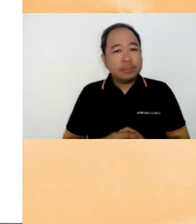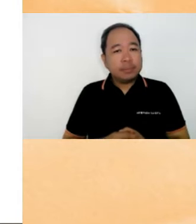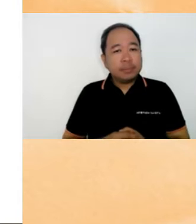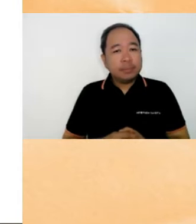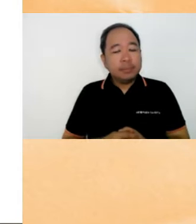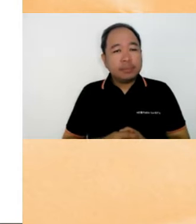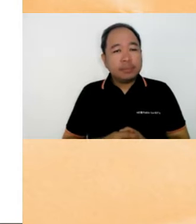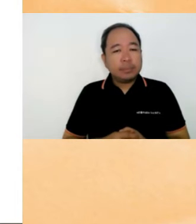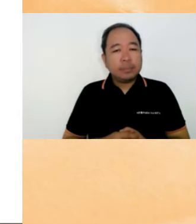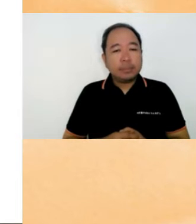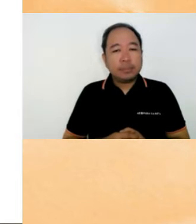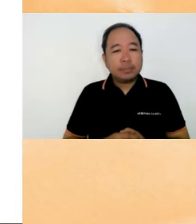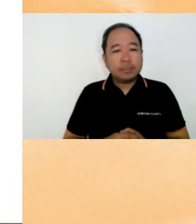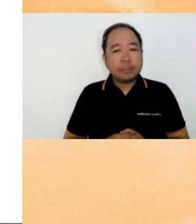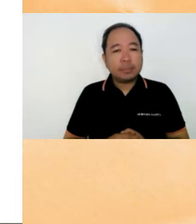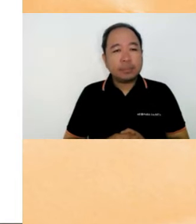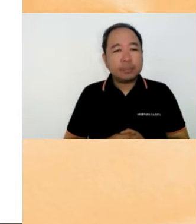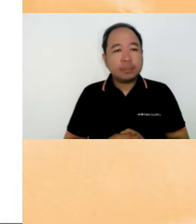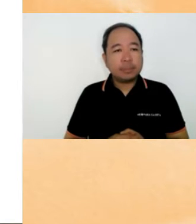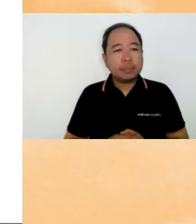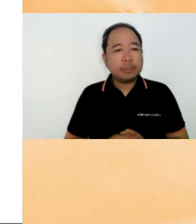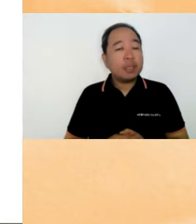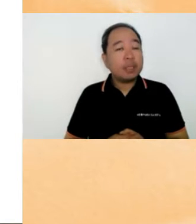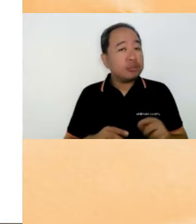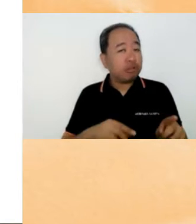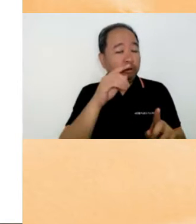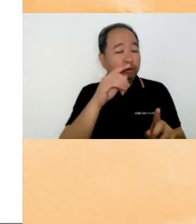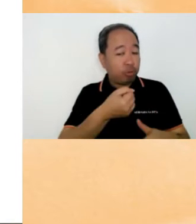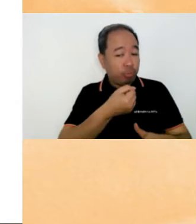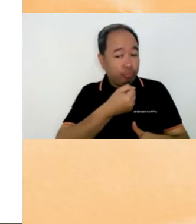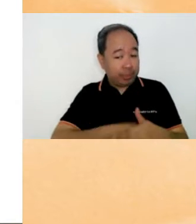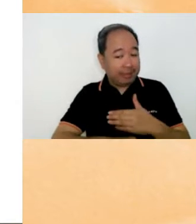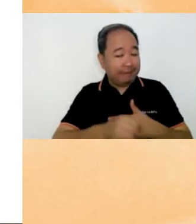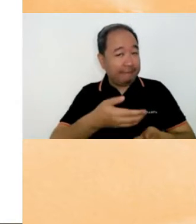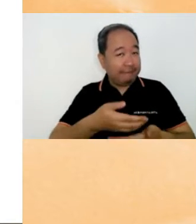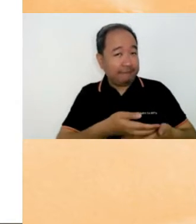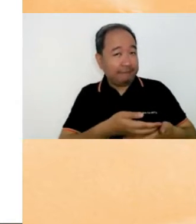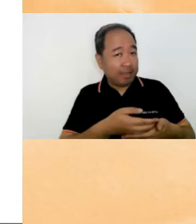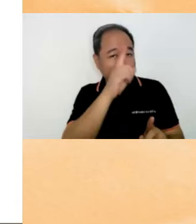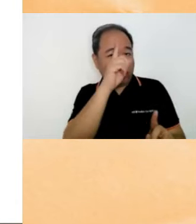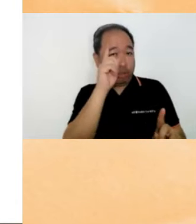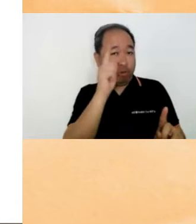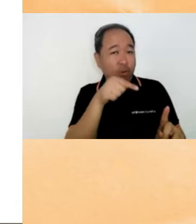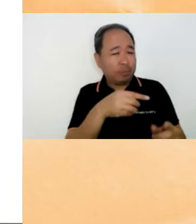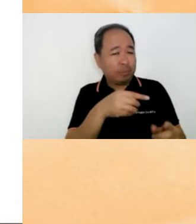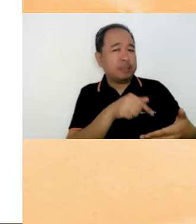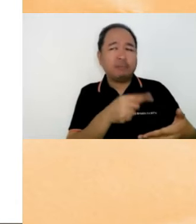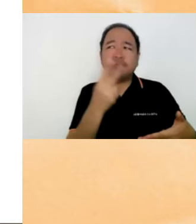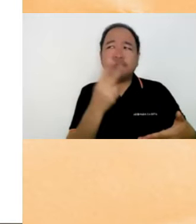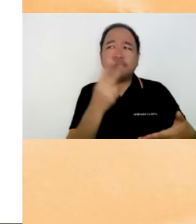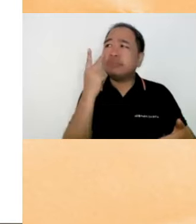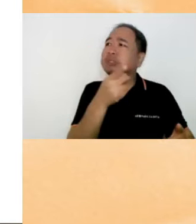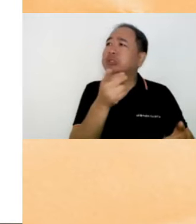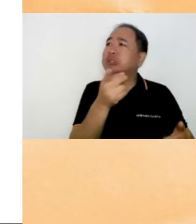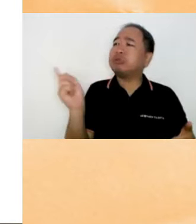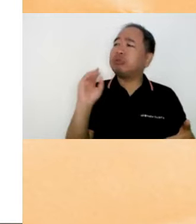The goal of infancy is to be able to identify a consistent caregiver by whom the infant can experience the world.